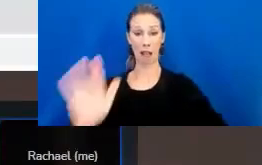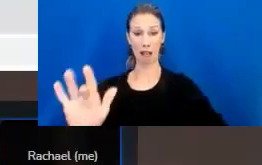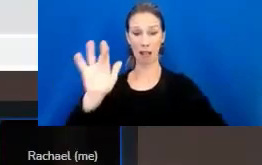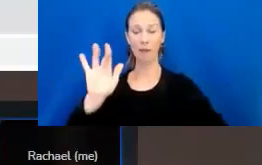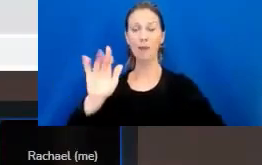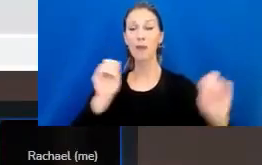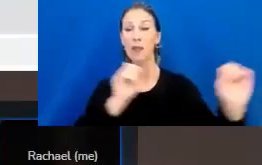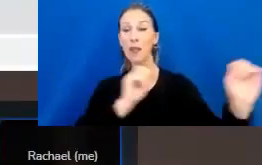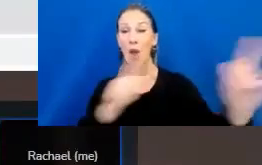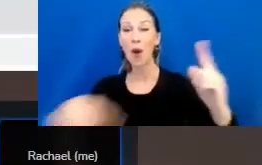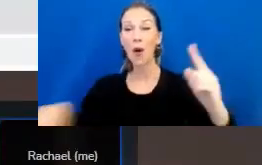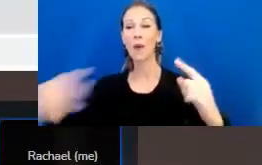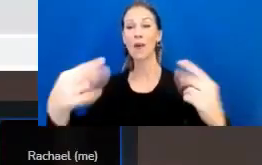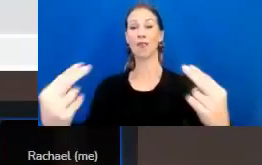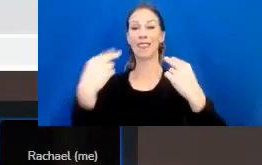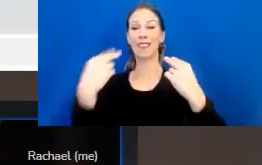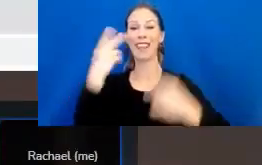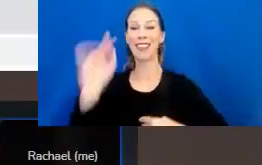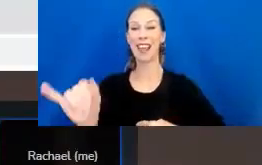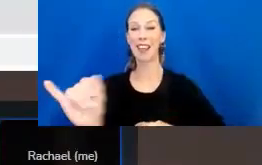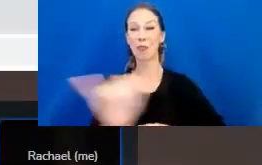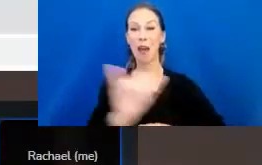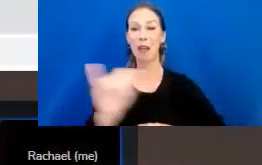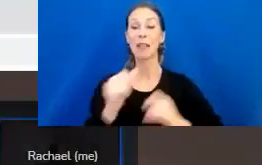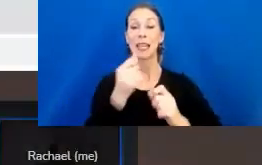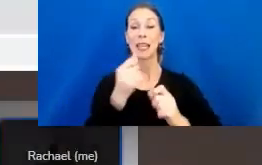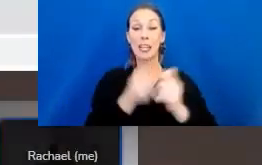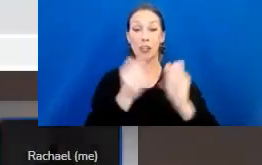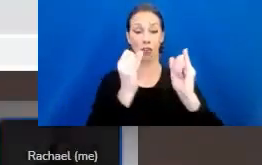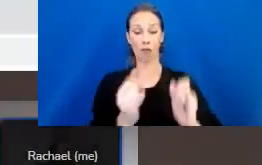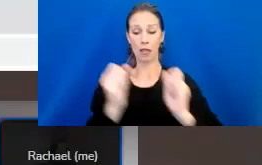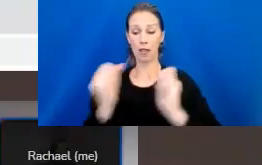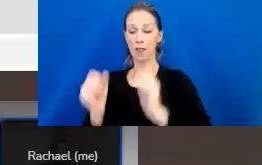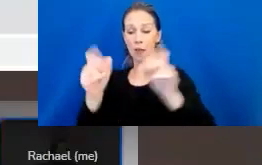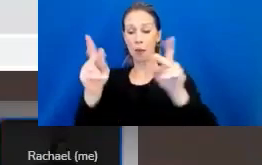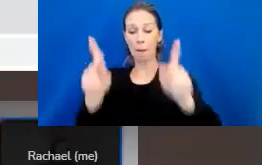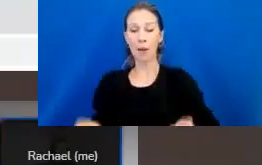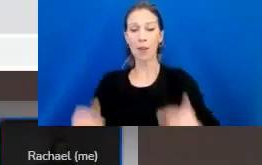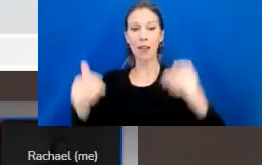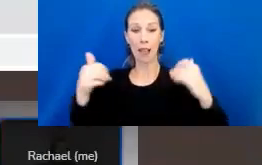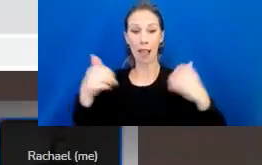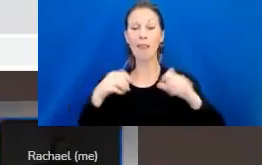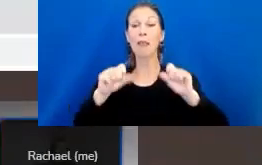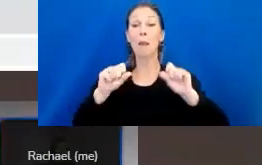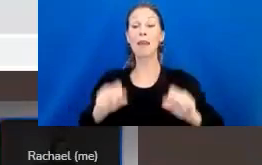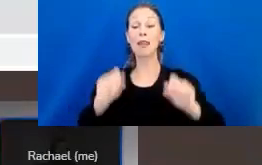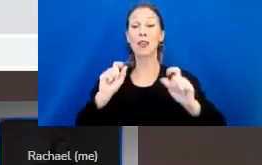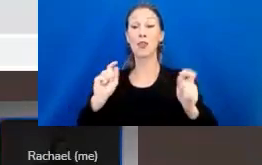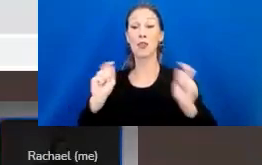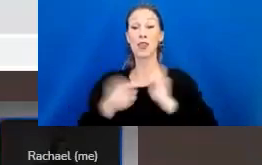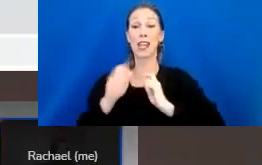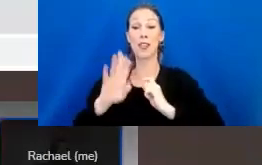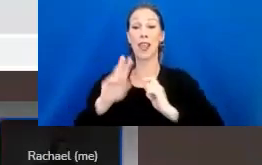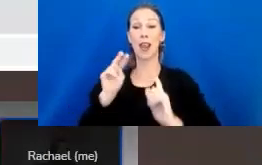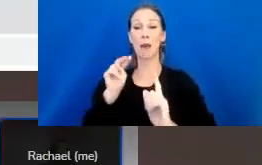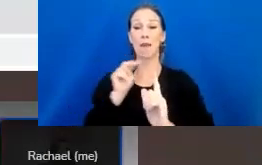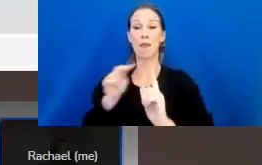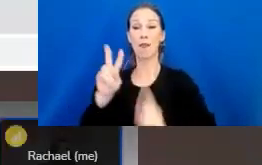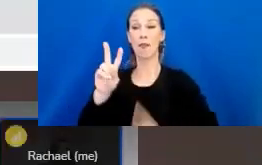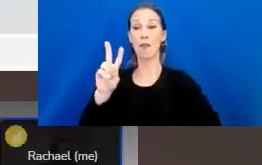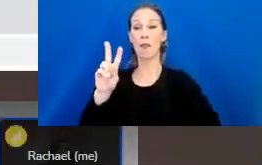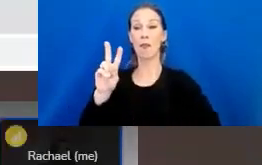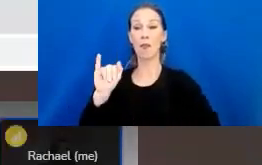well. Each individual user has the ability to change their own view. So if someone had